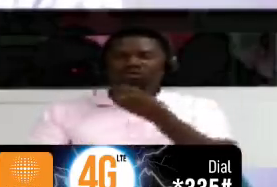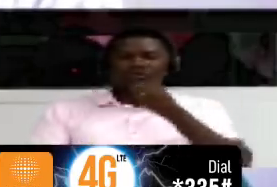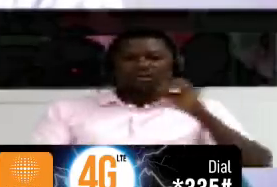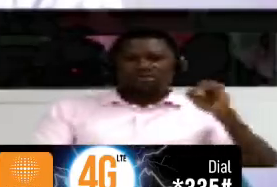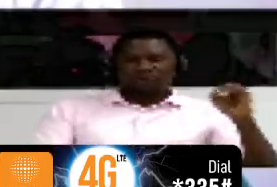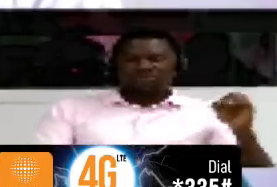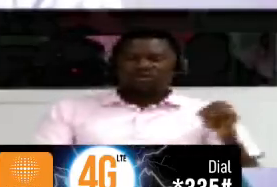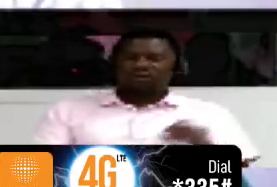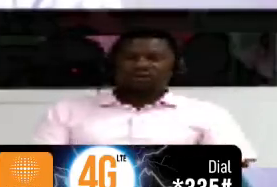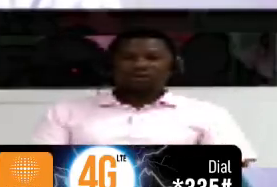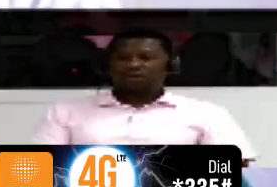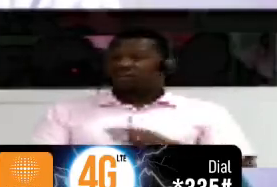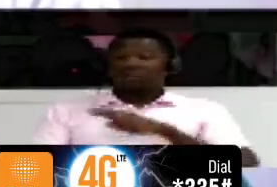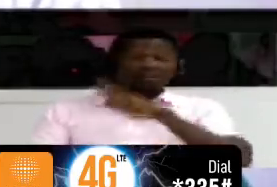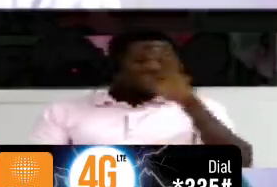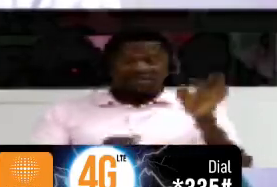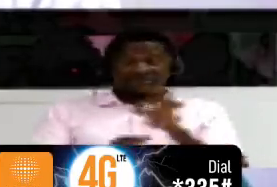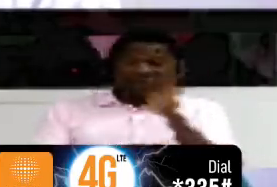very normal and cordial.